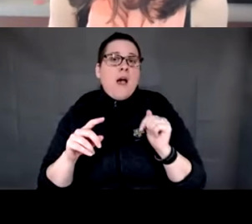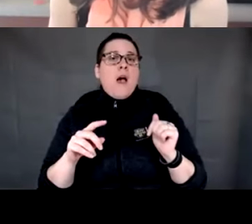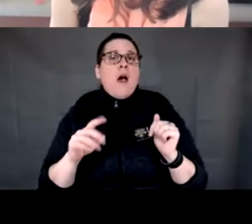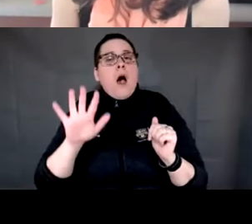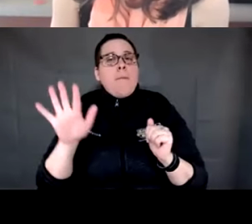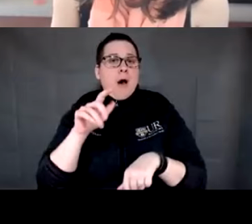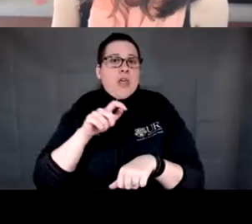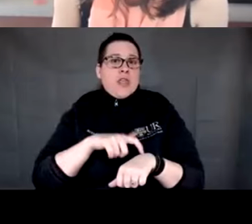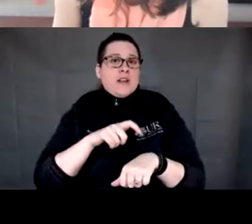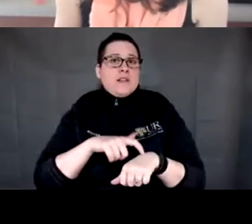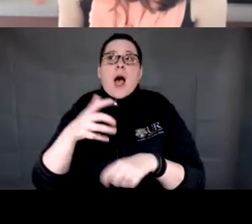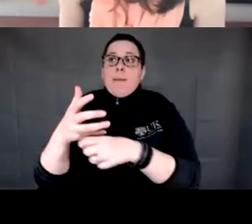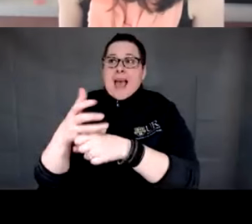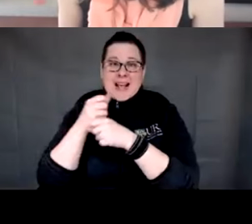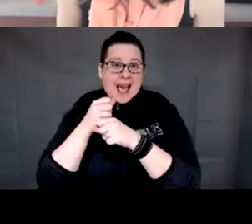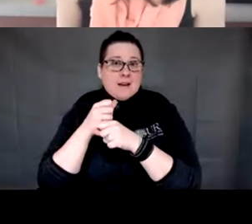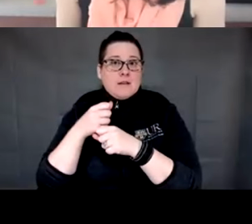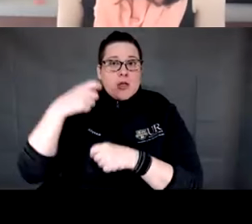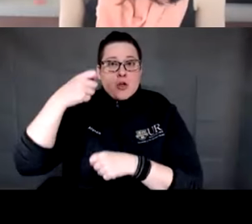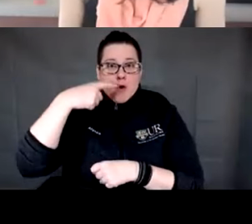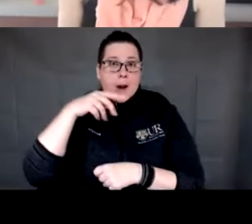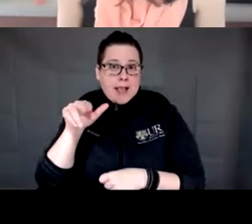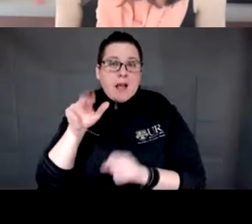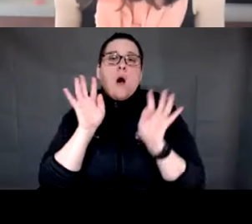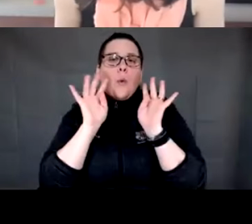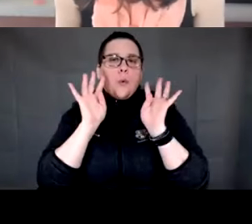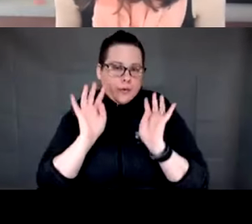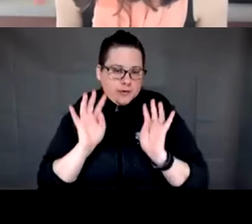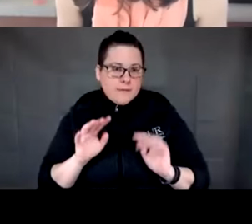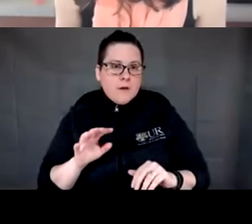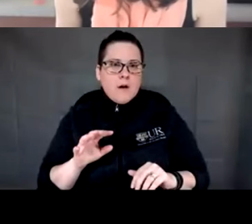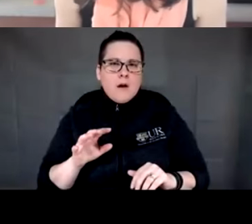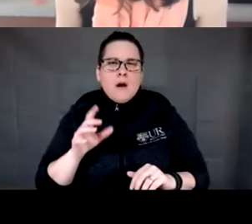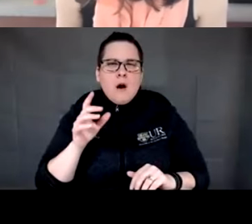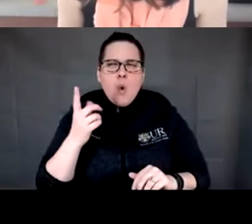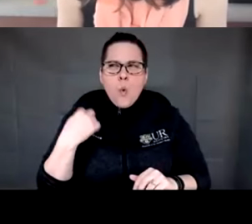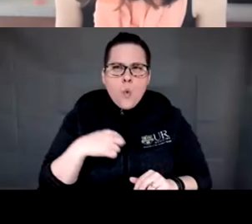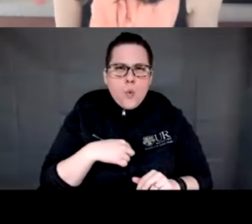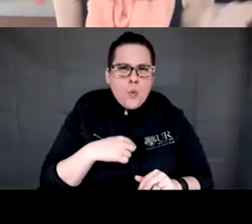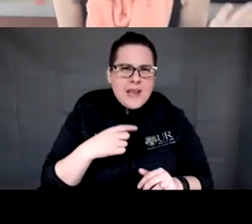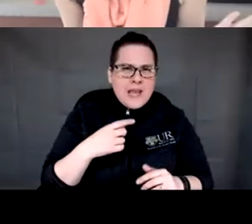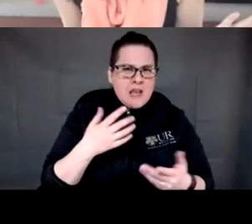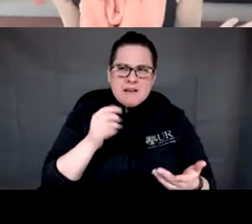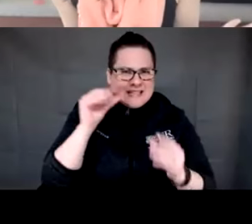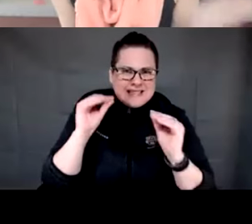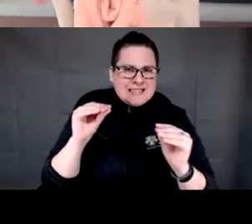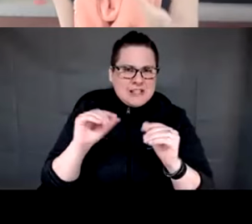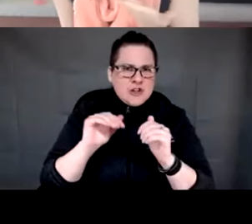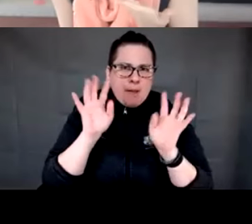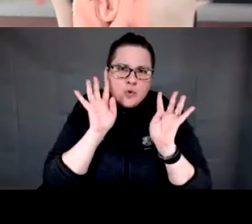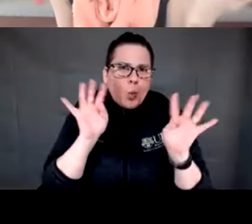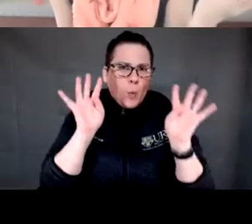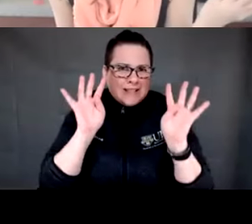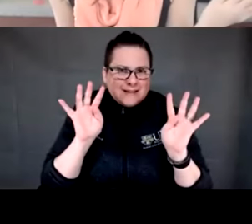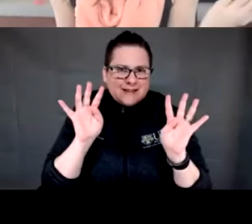around the time of the reward. So remember, whisking, as far as we know, has nothing to do with the trial, right? We didn't train the animal to whisk. It's a